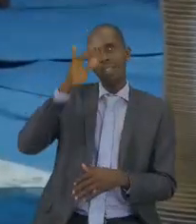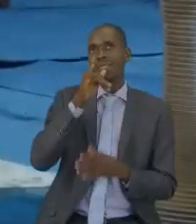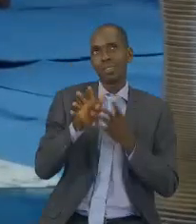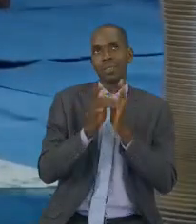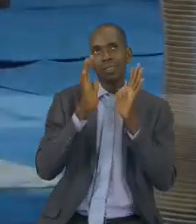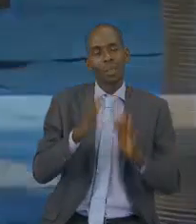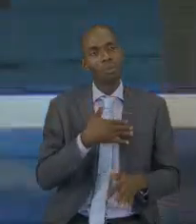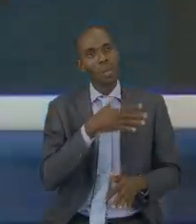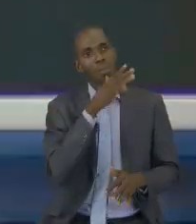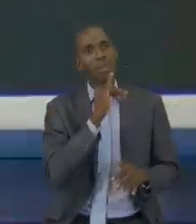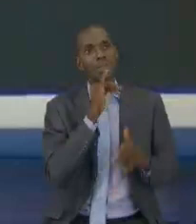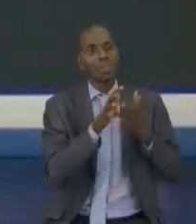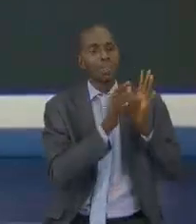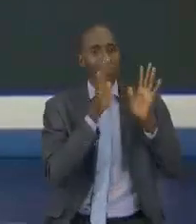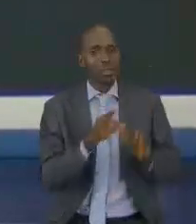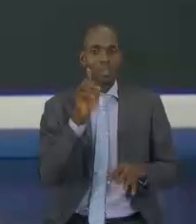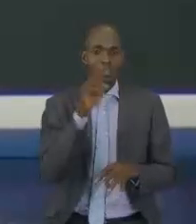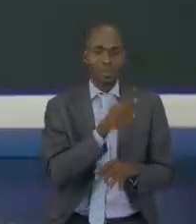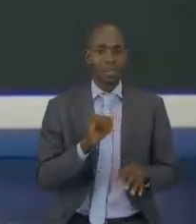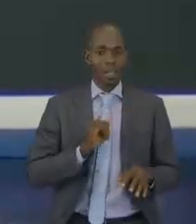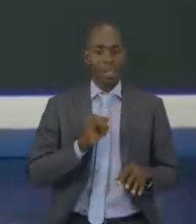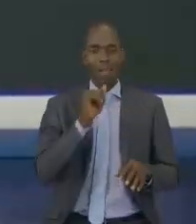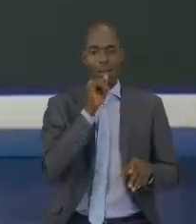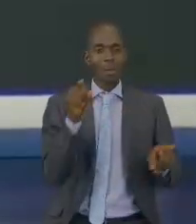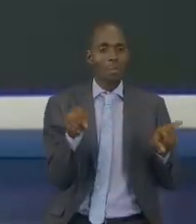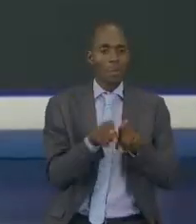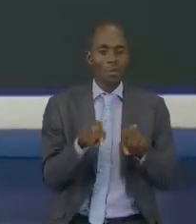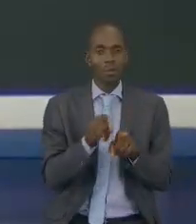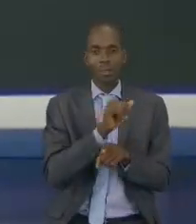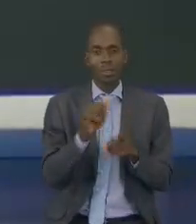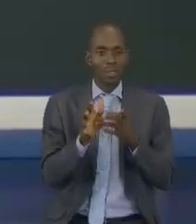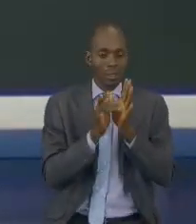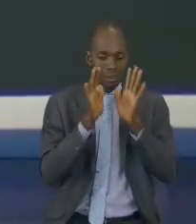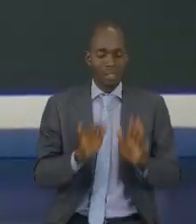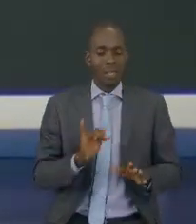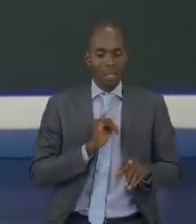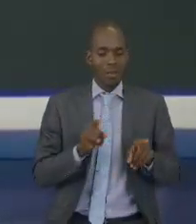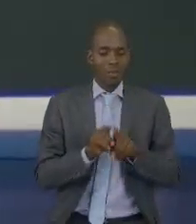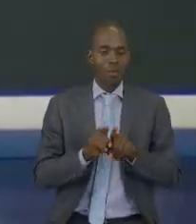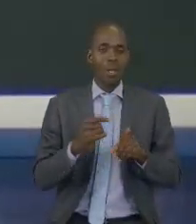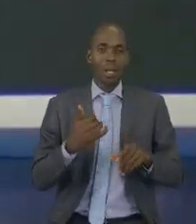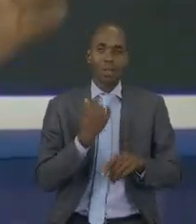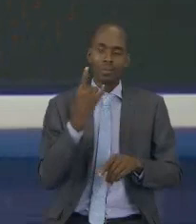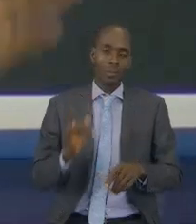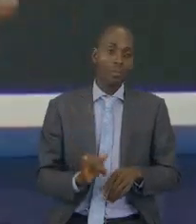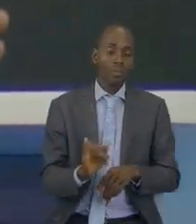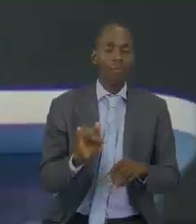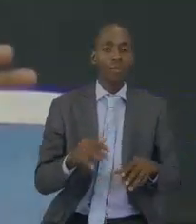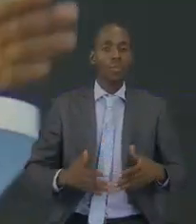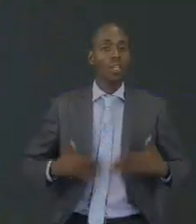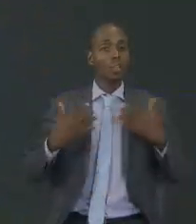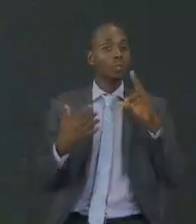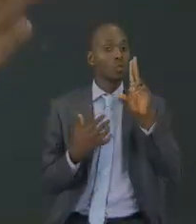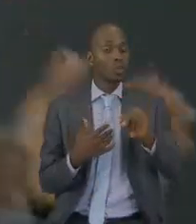Christian, therefore I am a Christian, I have eternal life. Doesn't work that way. He